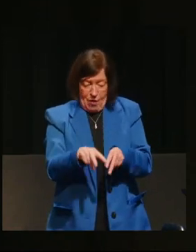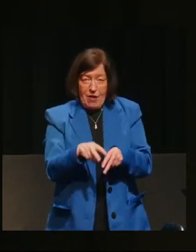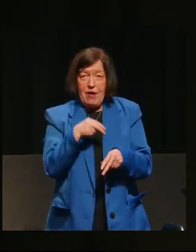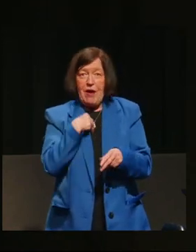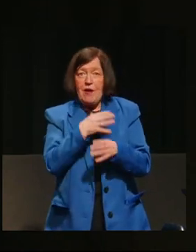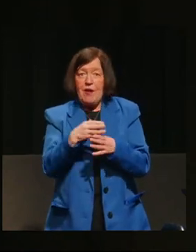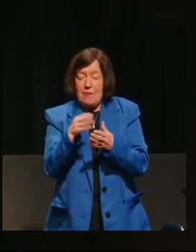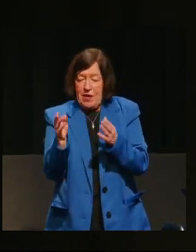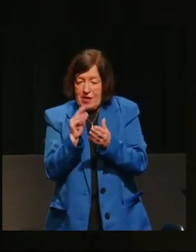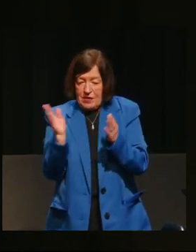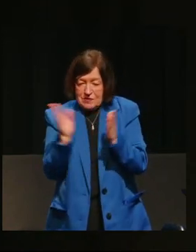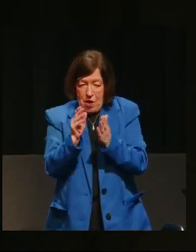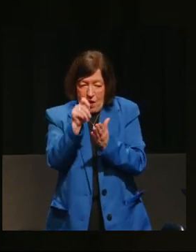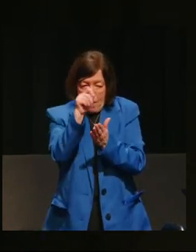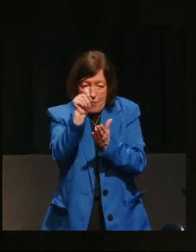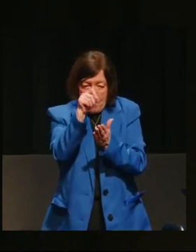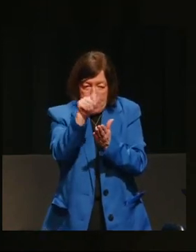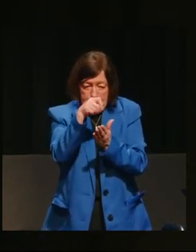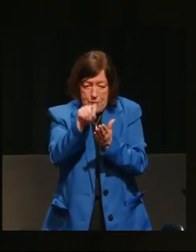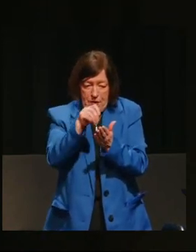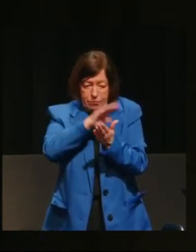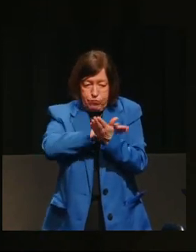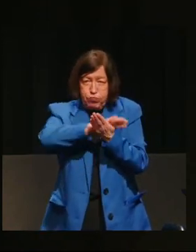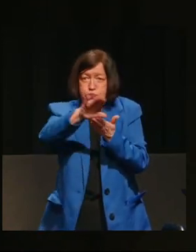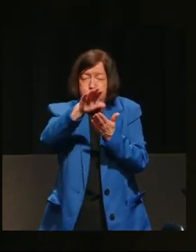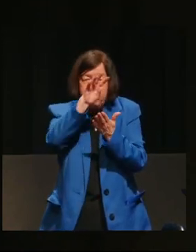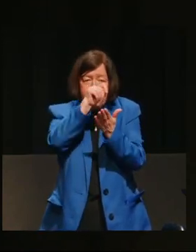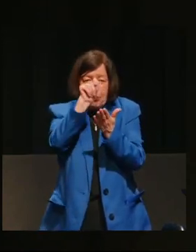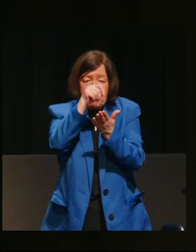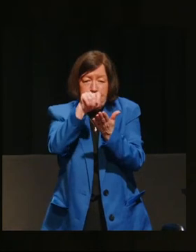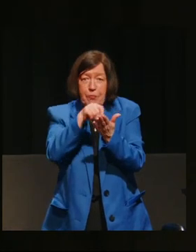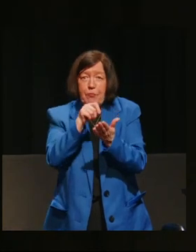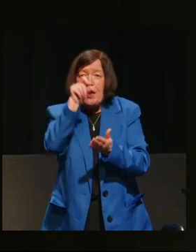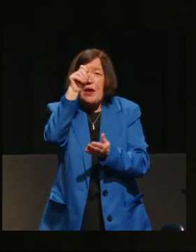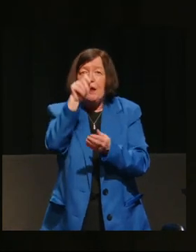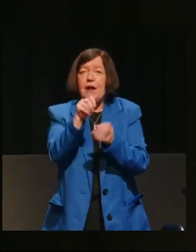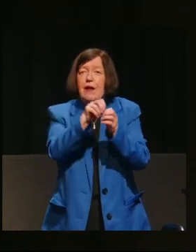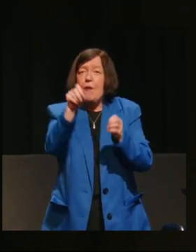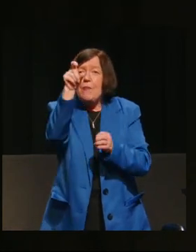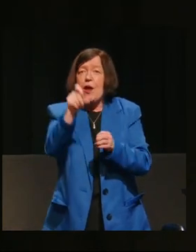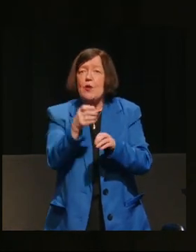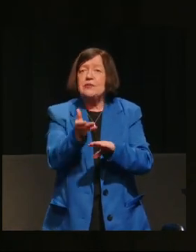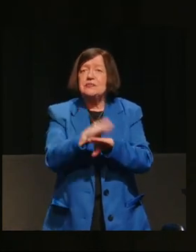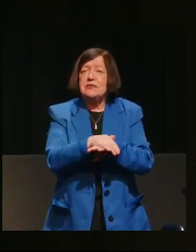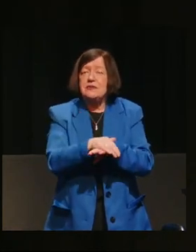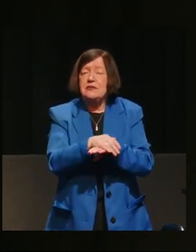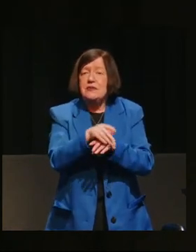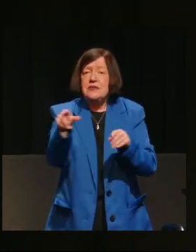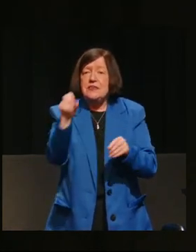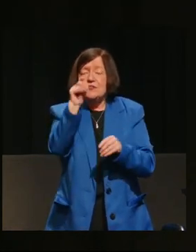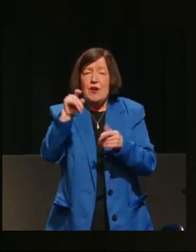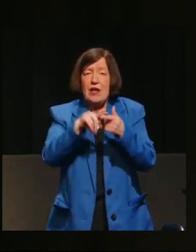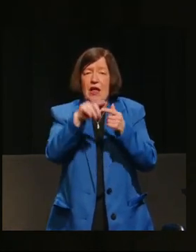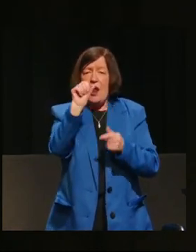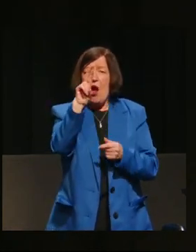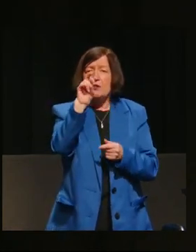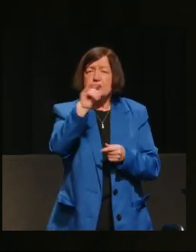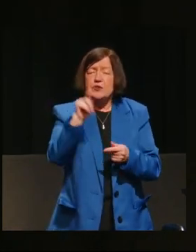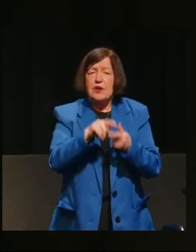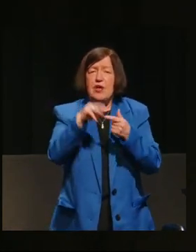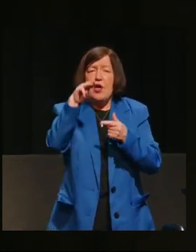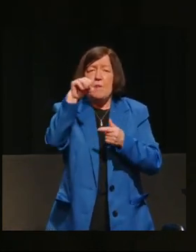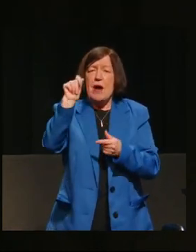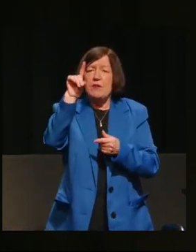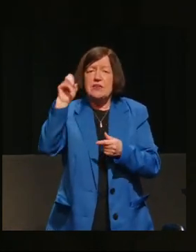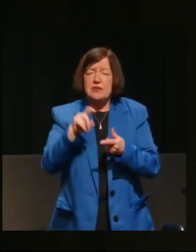start making a small mark on a blank page for each person that died. Sobibor, Auschwitz,